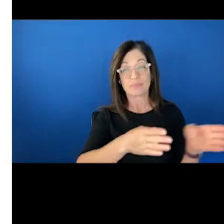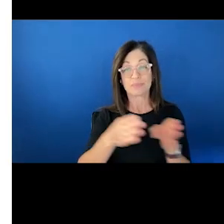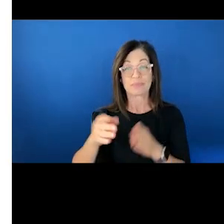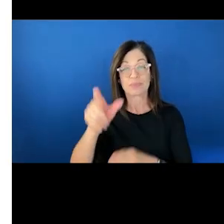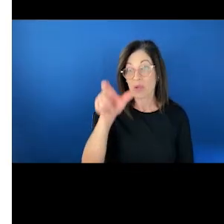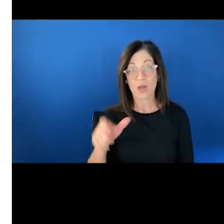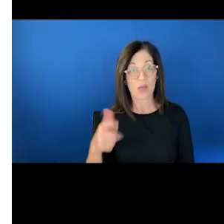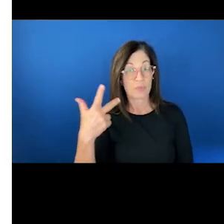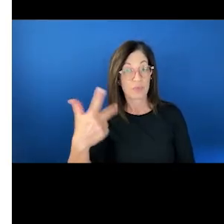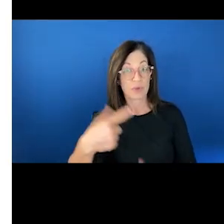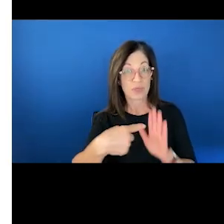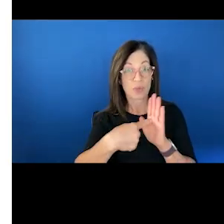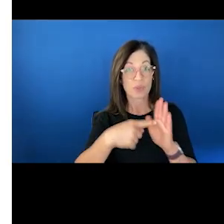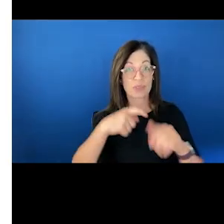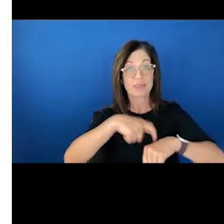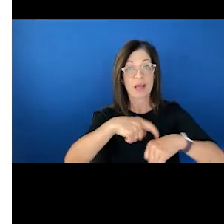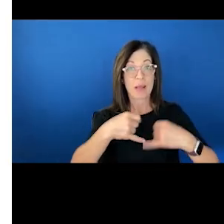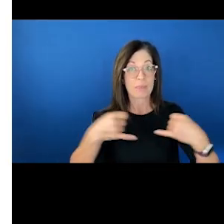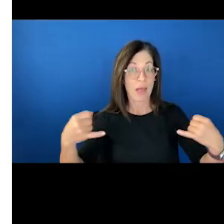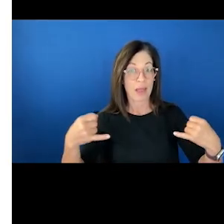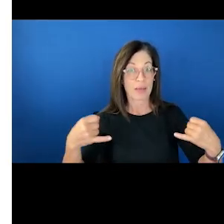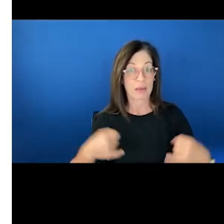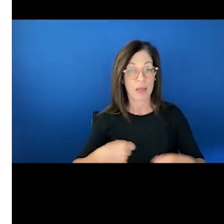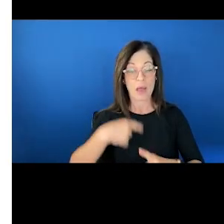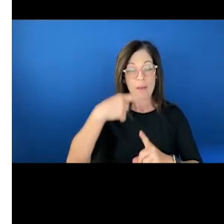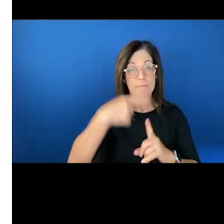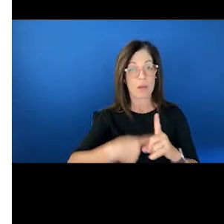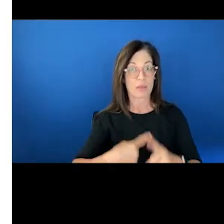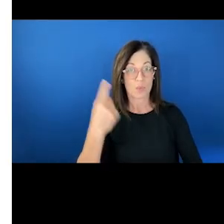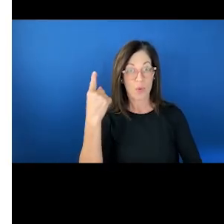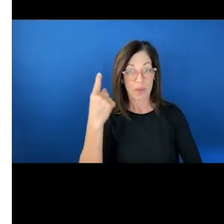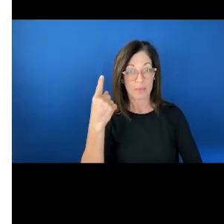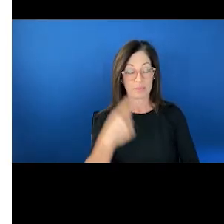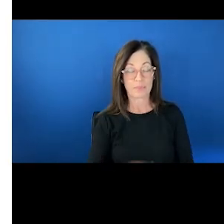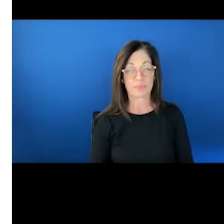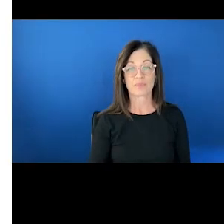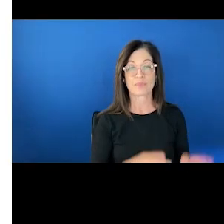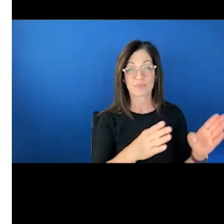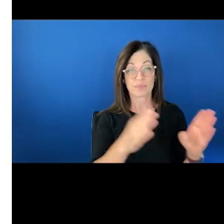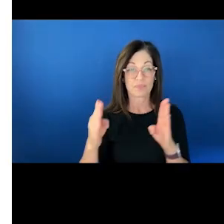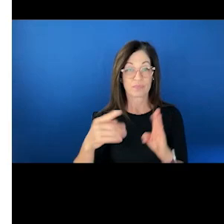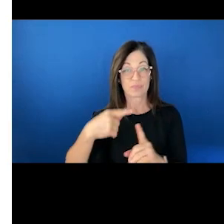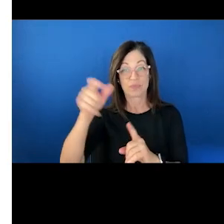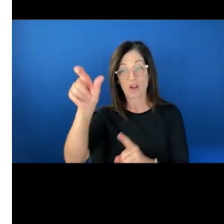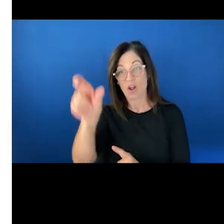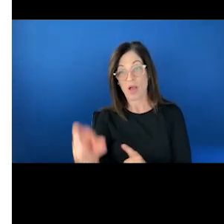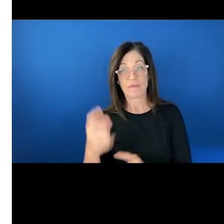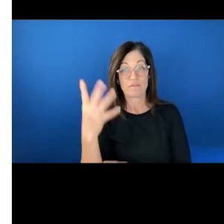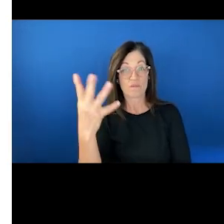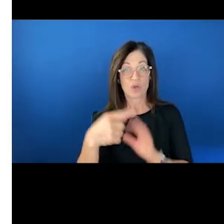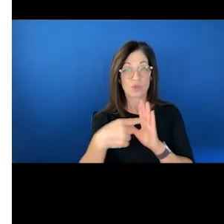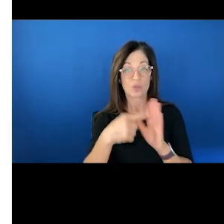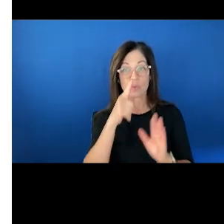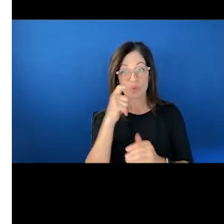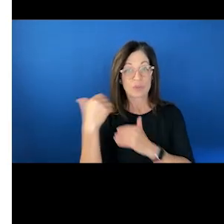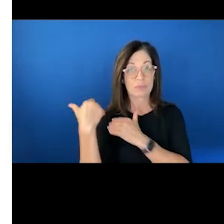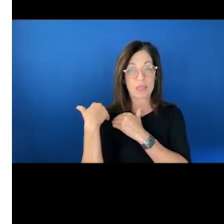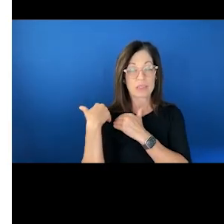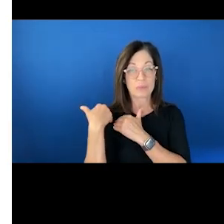Column 3 states the timeline. Month 1. Column 4 states a responsible party.